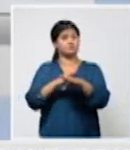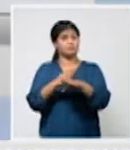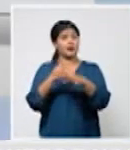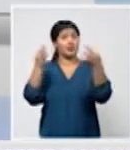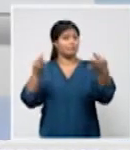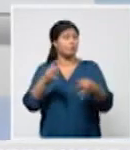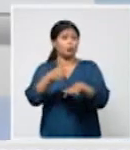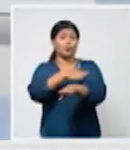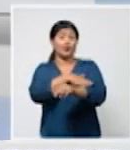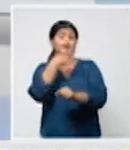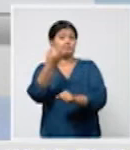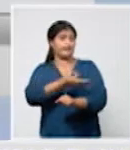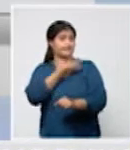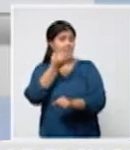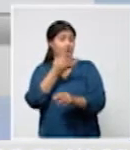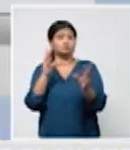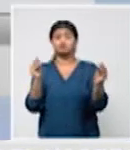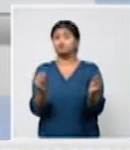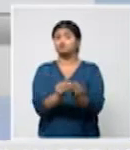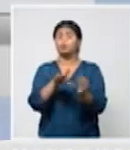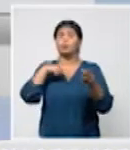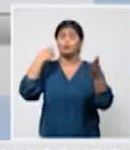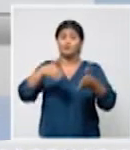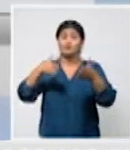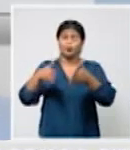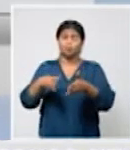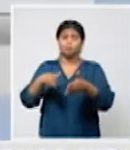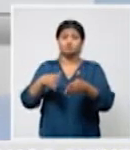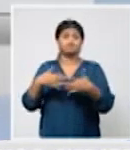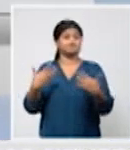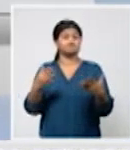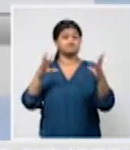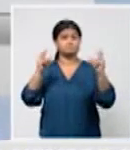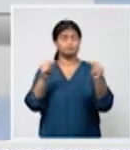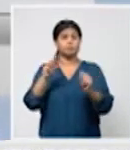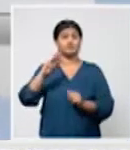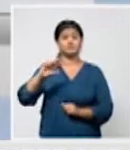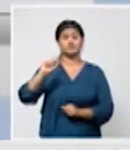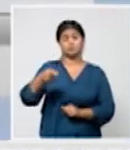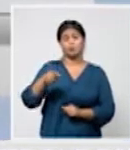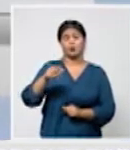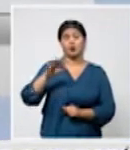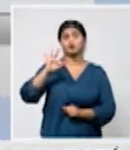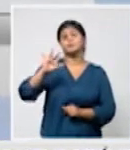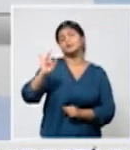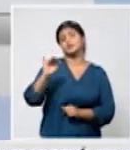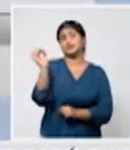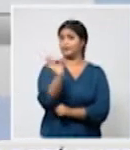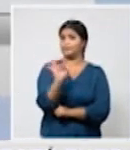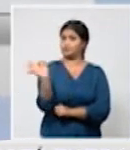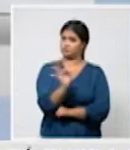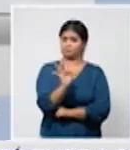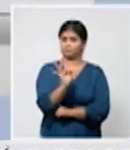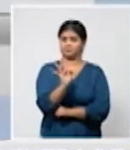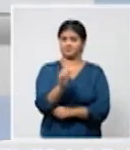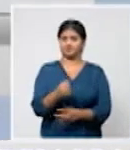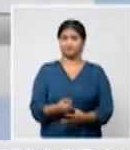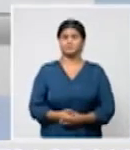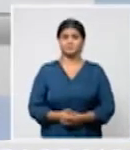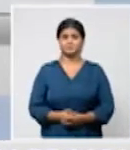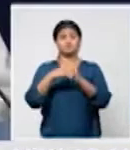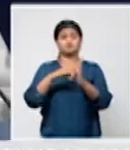342,800 COVID-19 related fatalities in the region and a mortality rate of 3.87%.